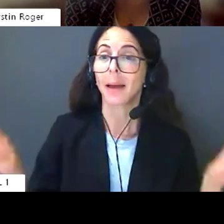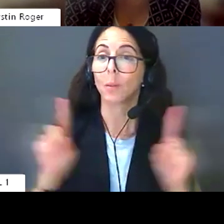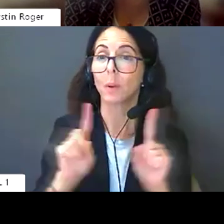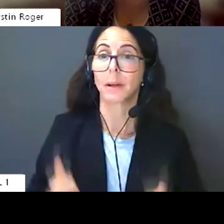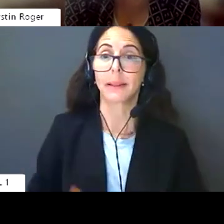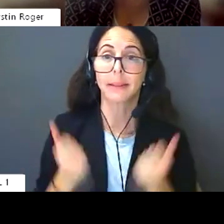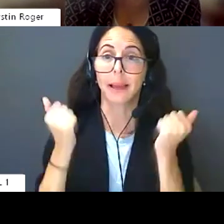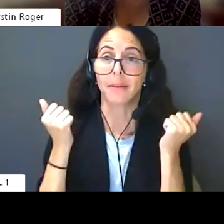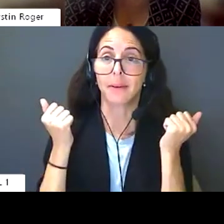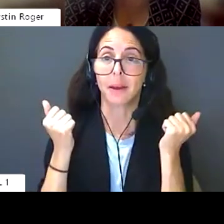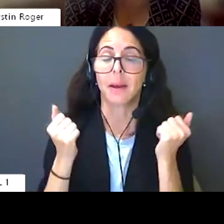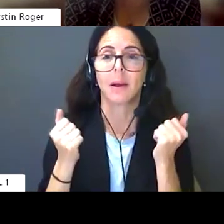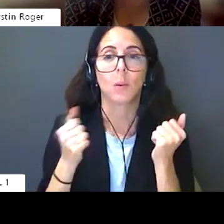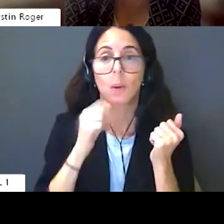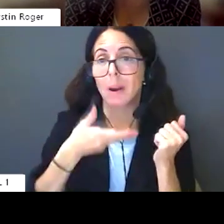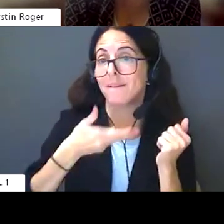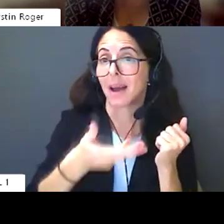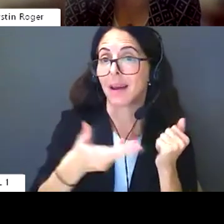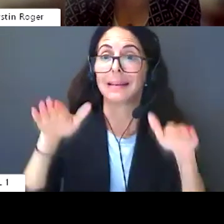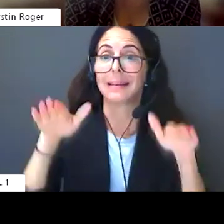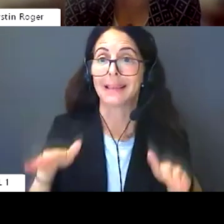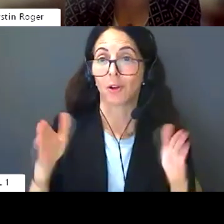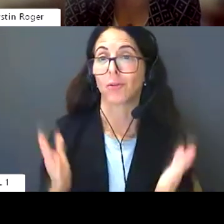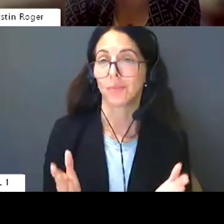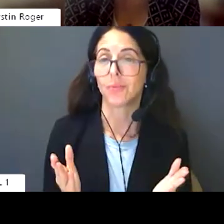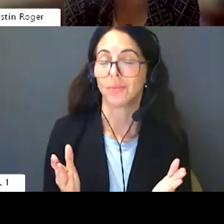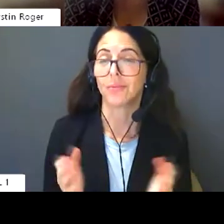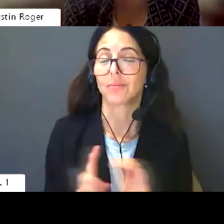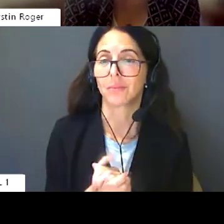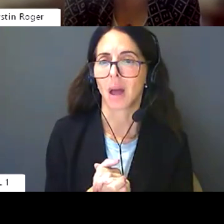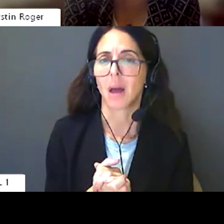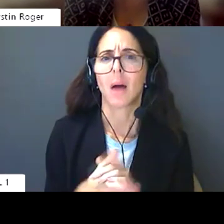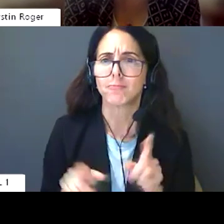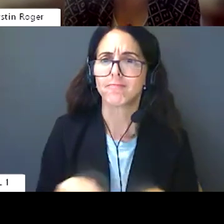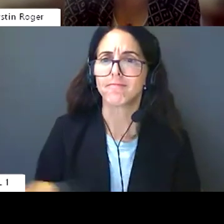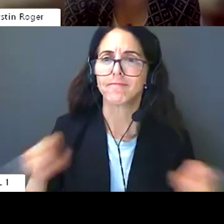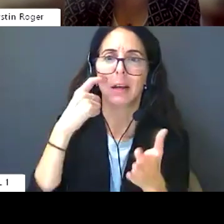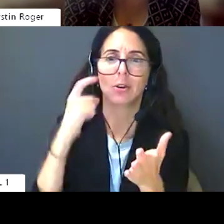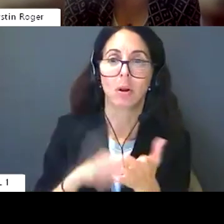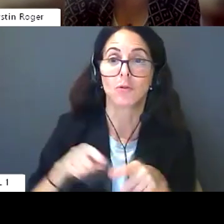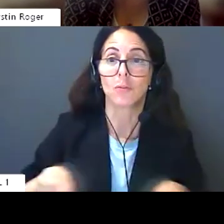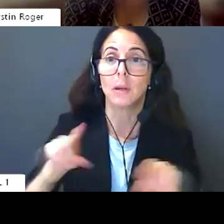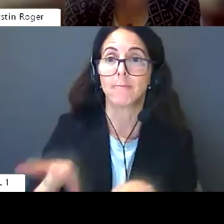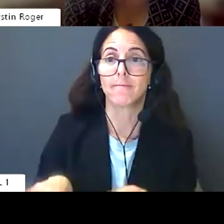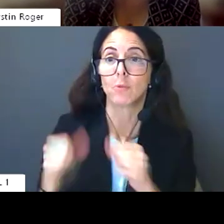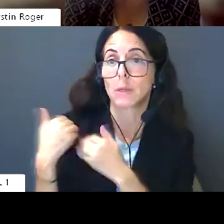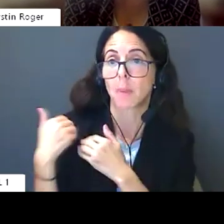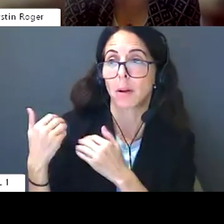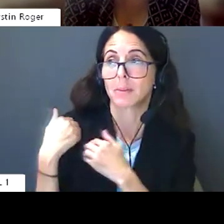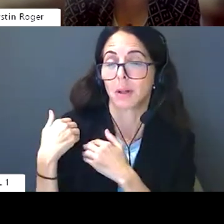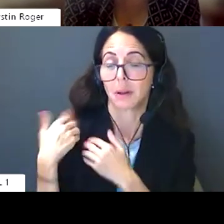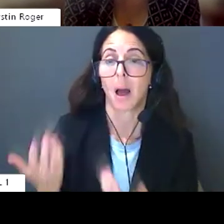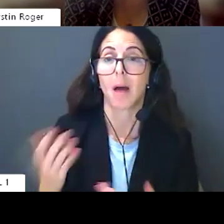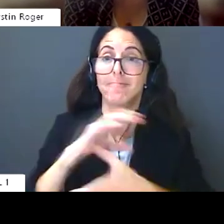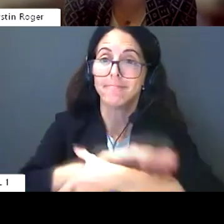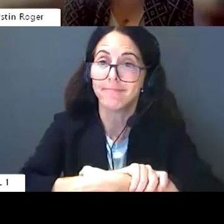as uninvited settlers and acknowledge that we are responsible. We have a role in the